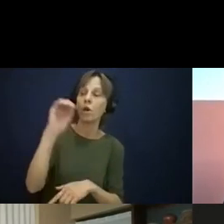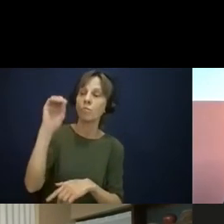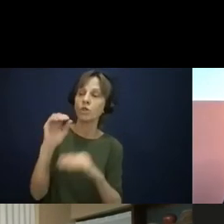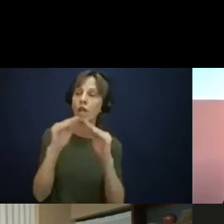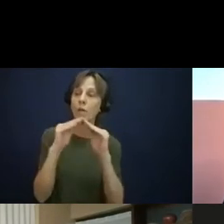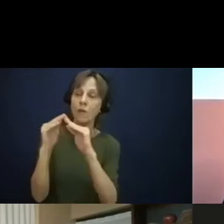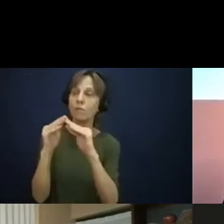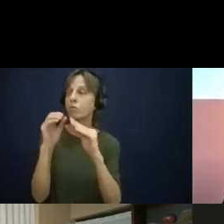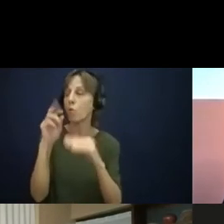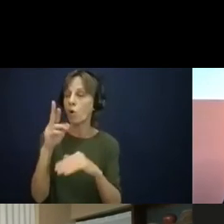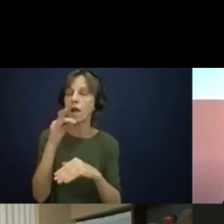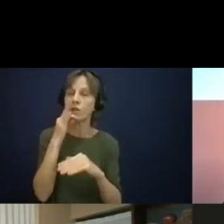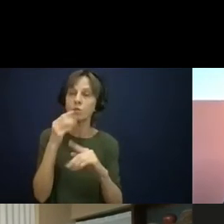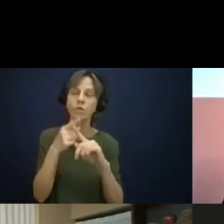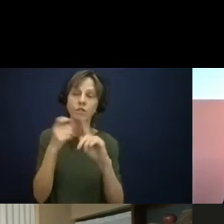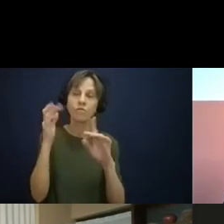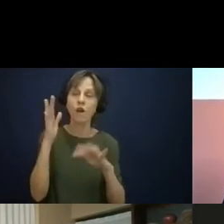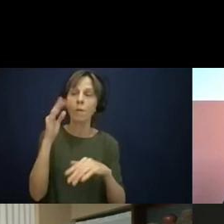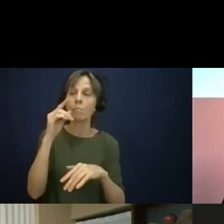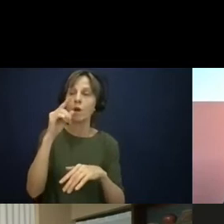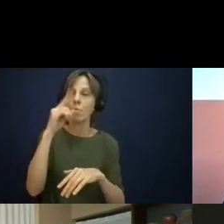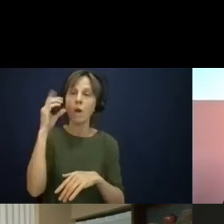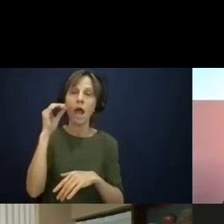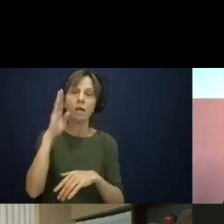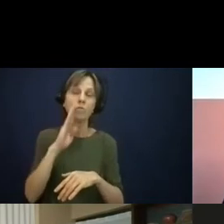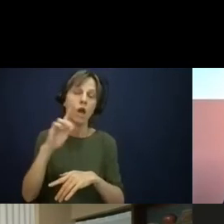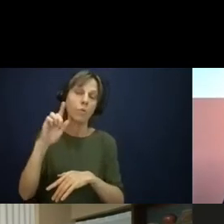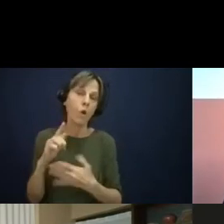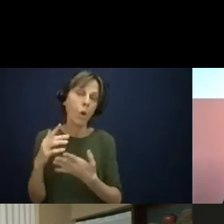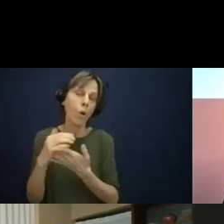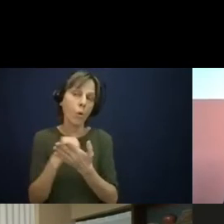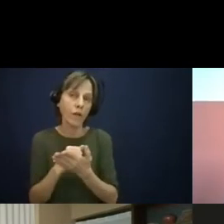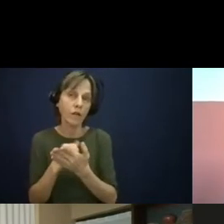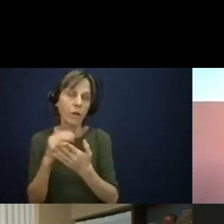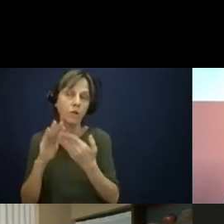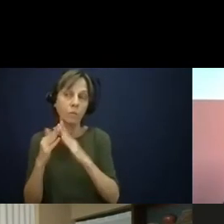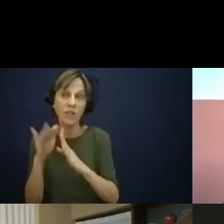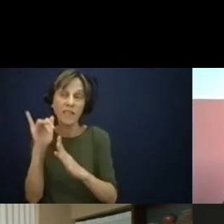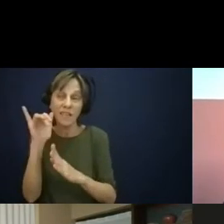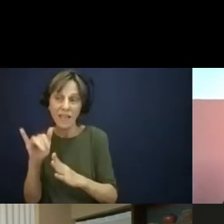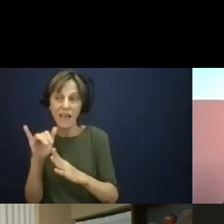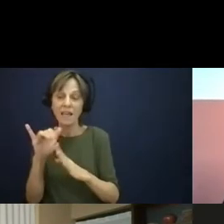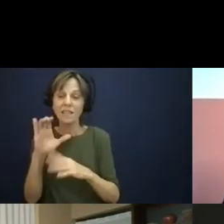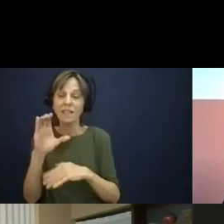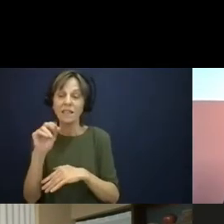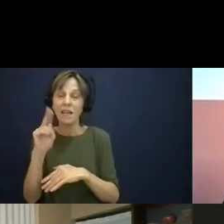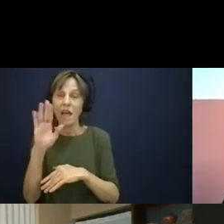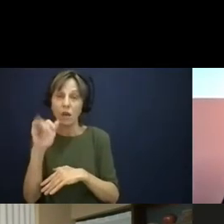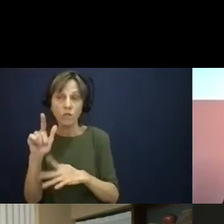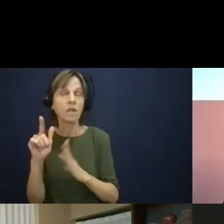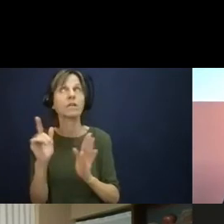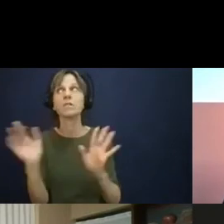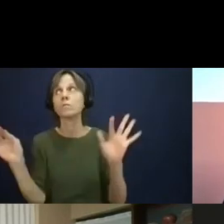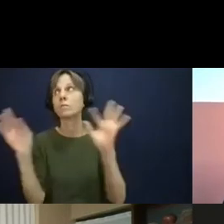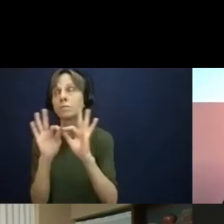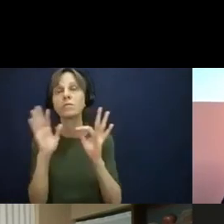Brown low-income communities. This council is critical. This council of experts will help drive policy and